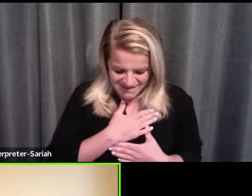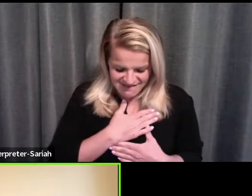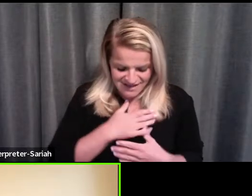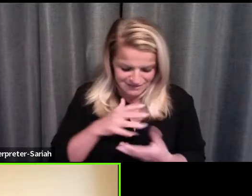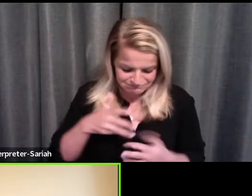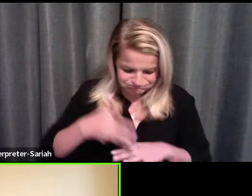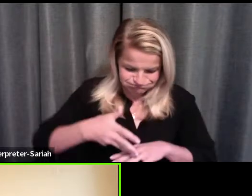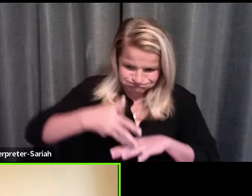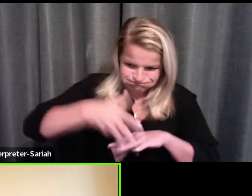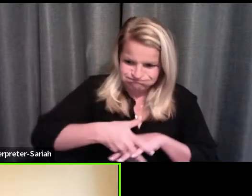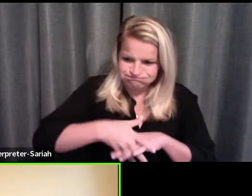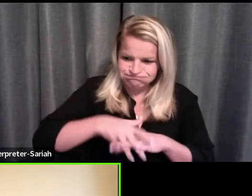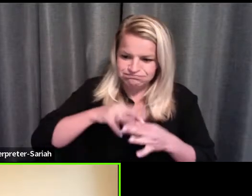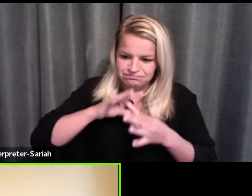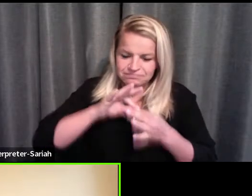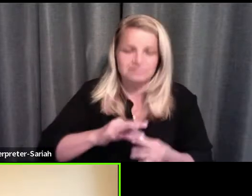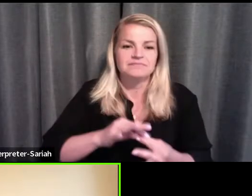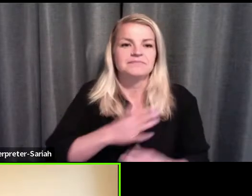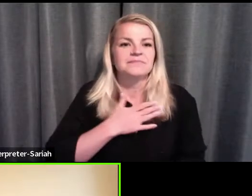home.